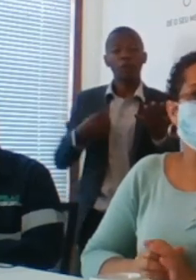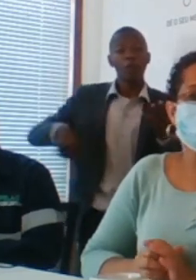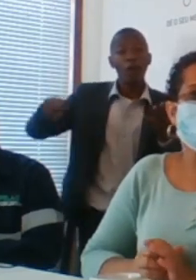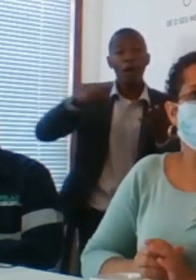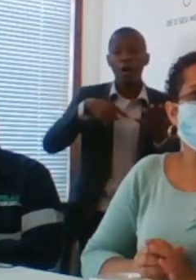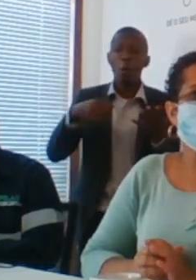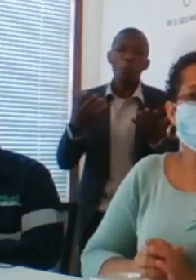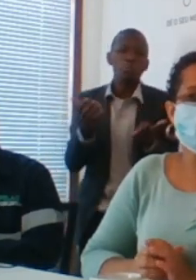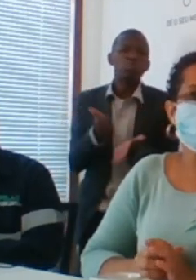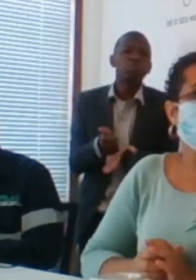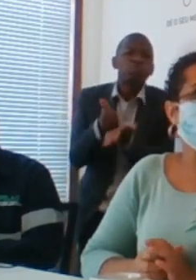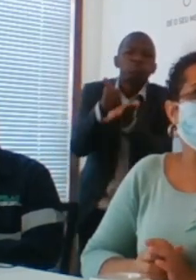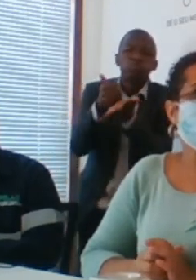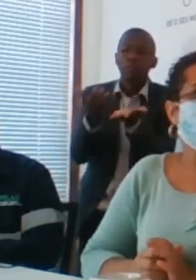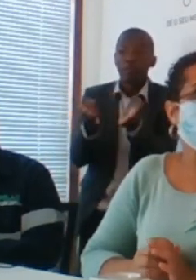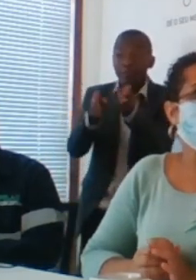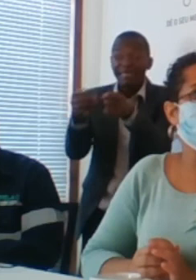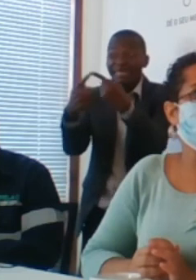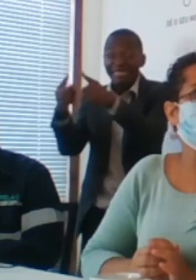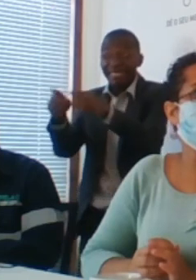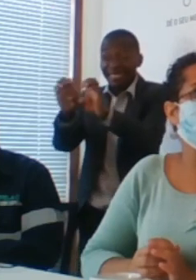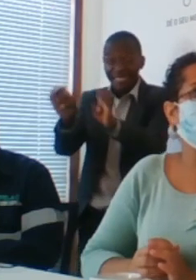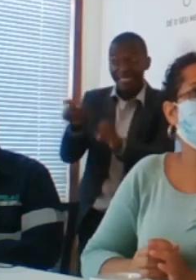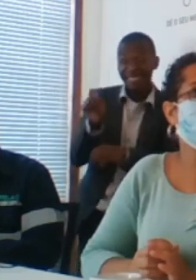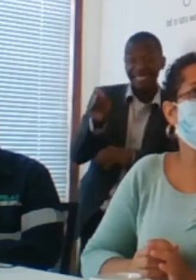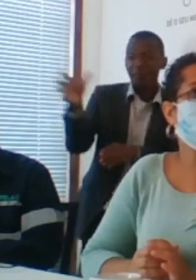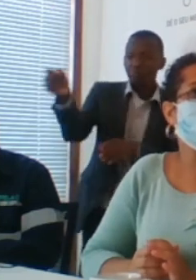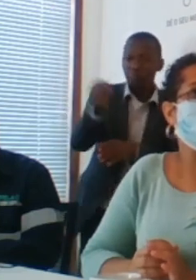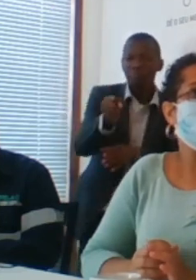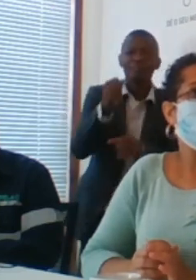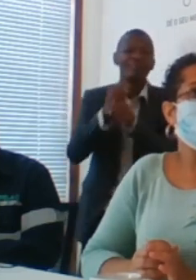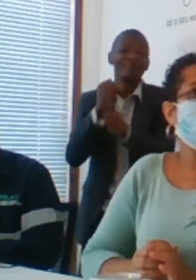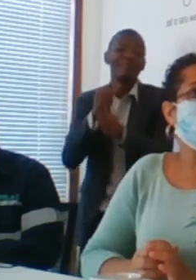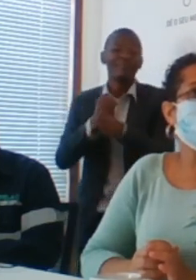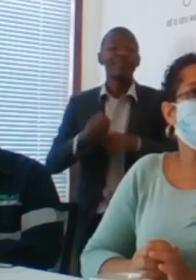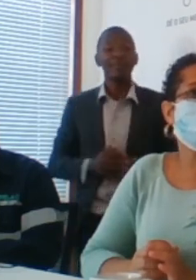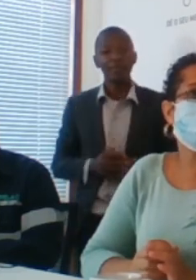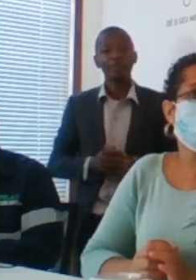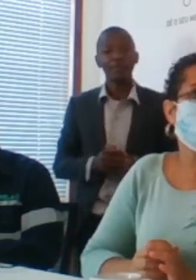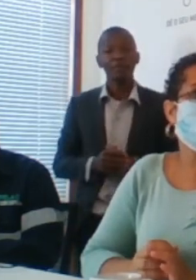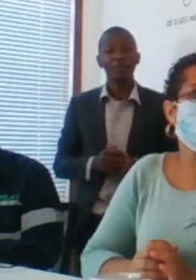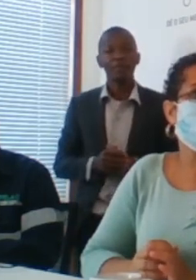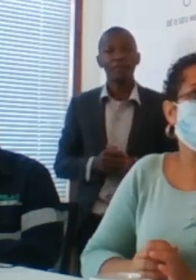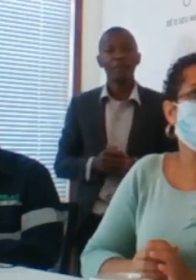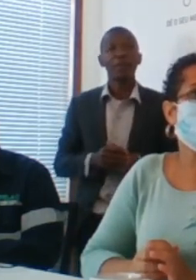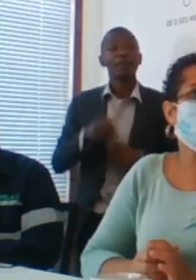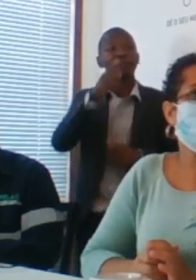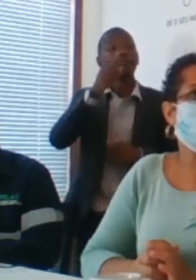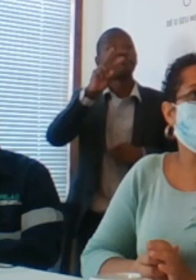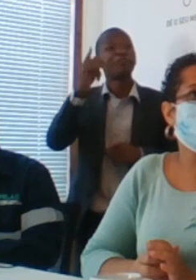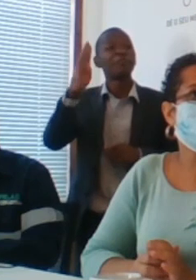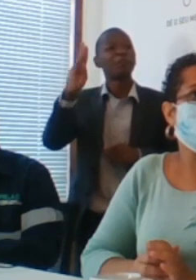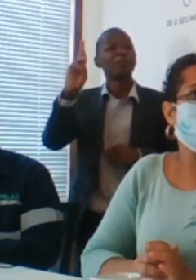admission of special skill talents into their organizations. Bruno Buella is saying that this is an amazing webinar,